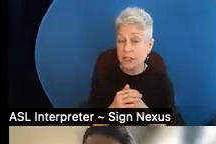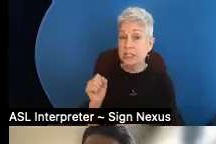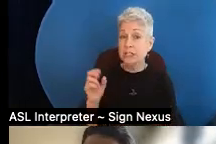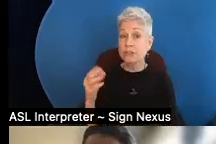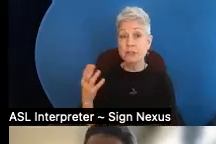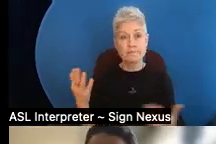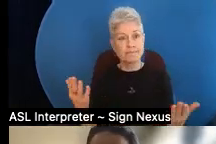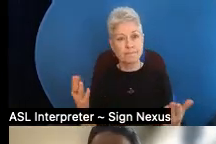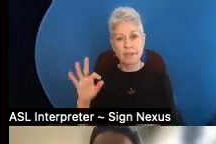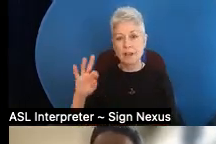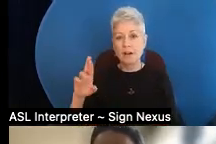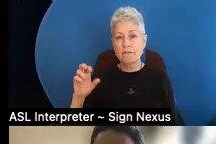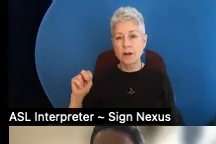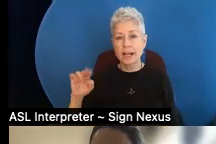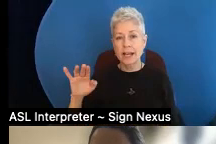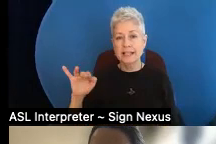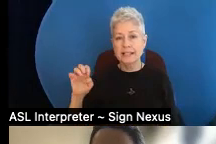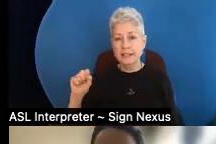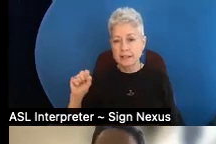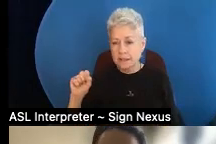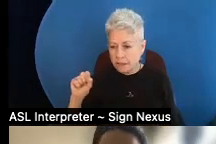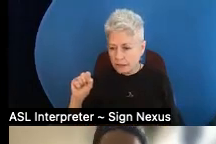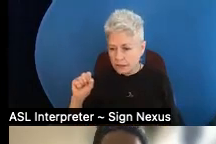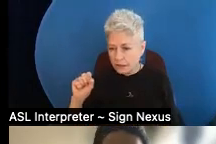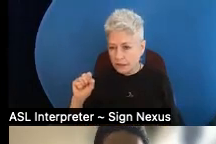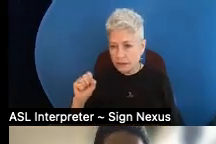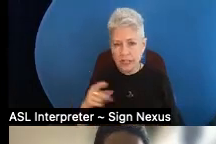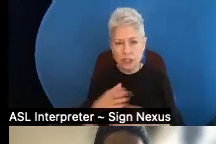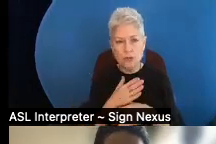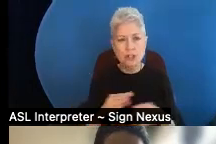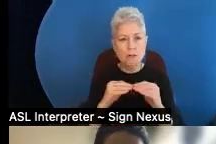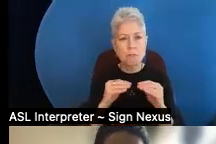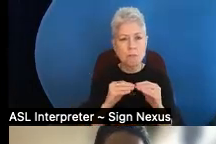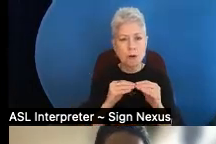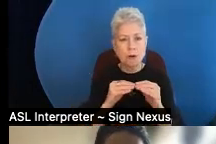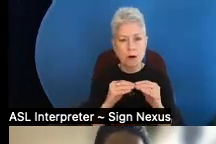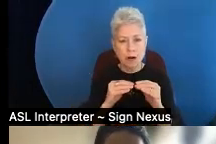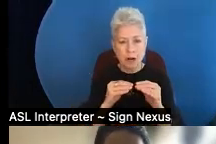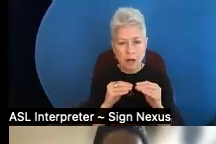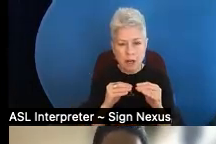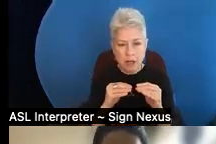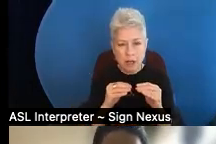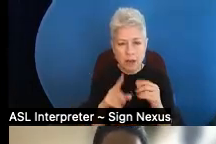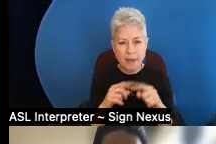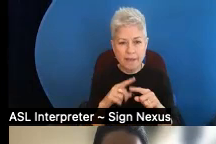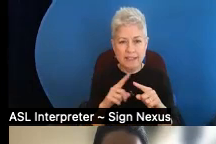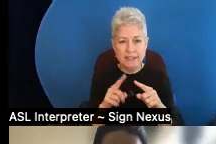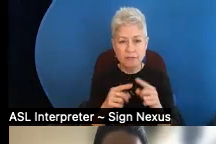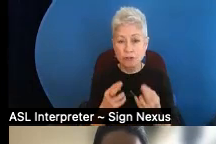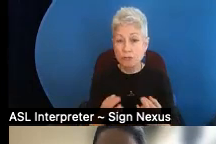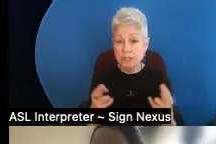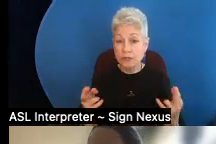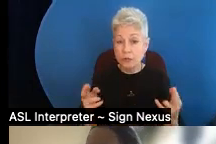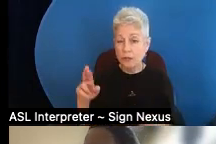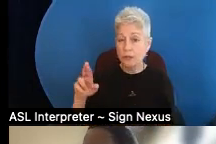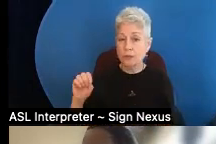yes, Francis, please share more of the information or different resources that